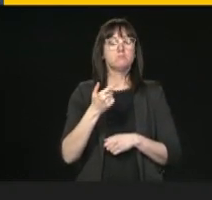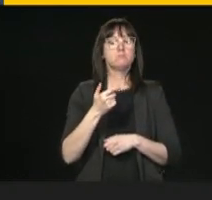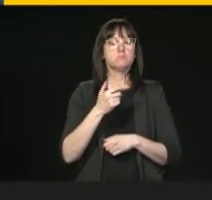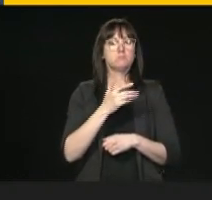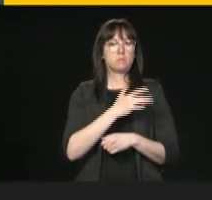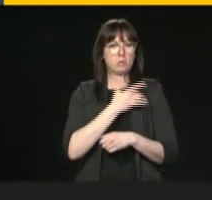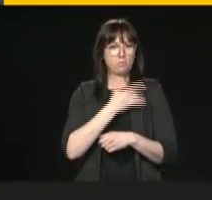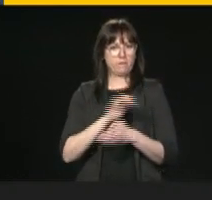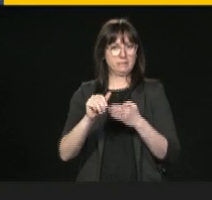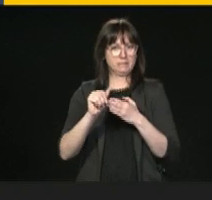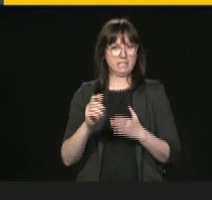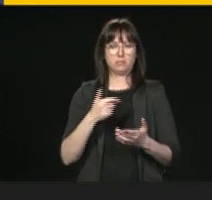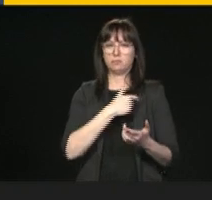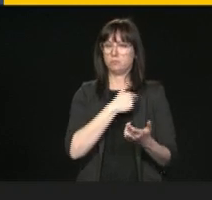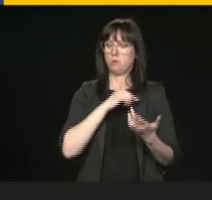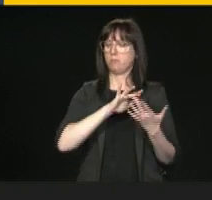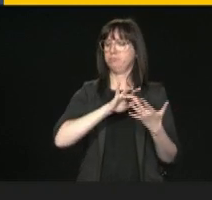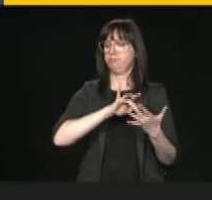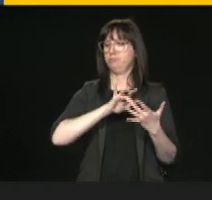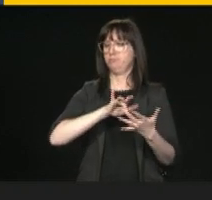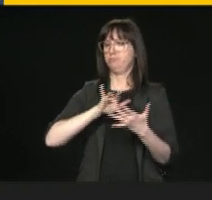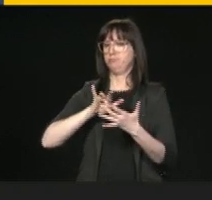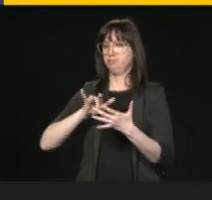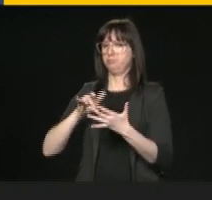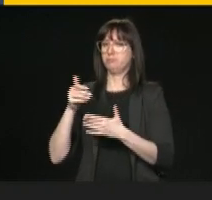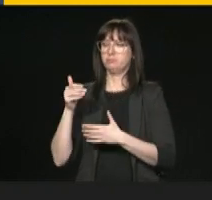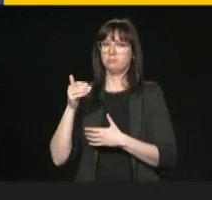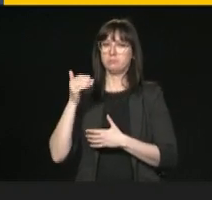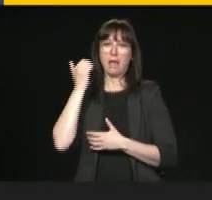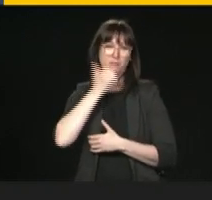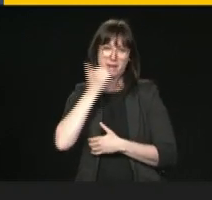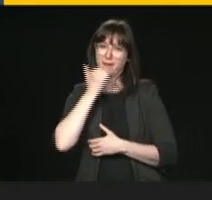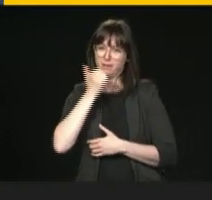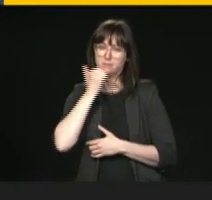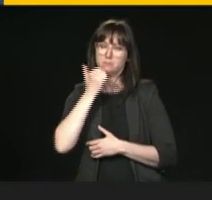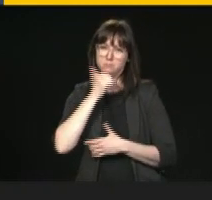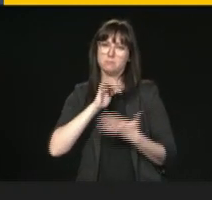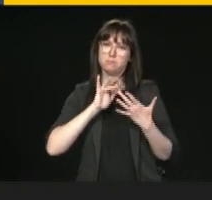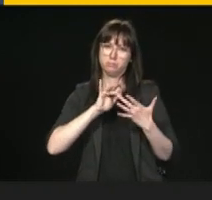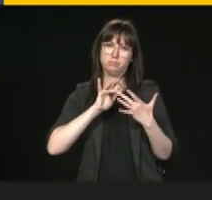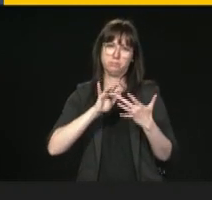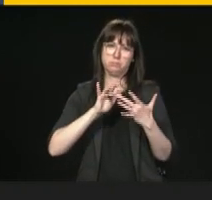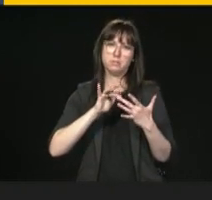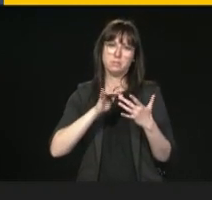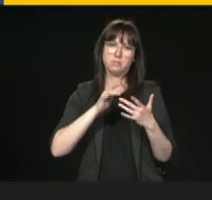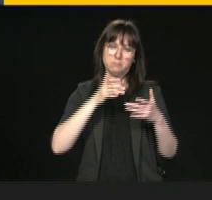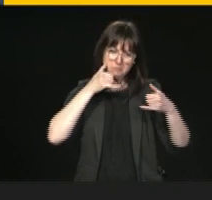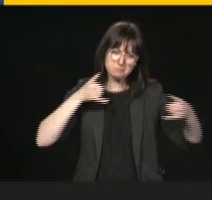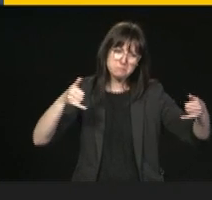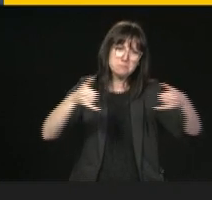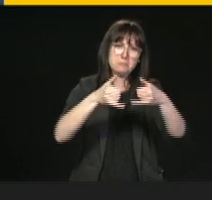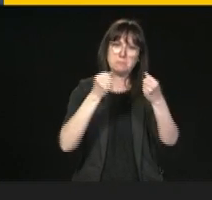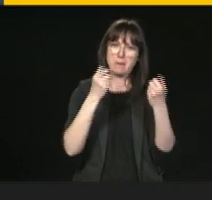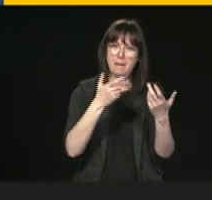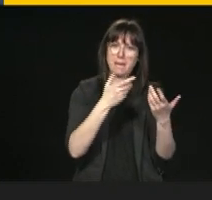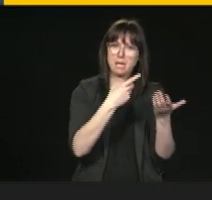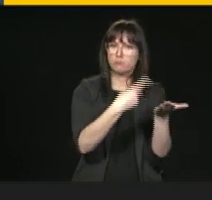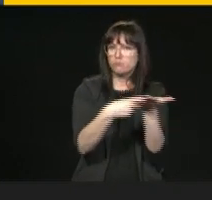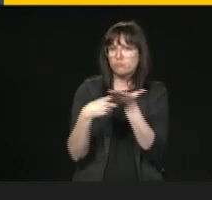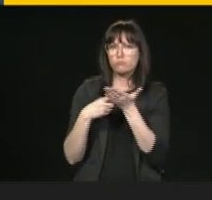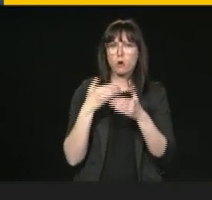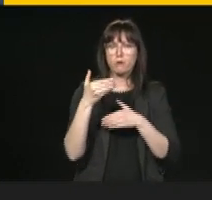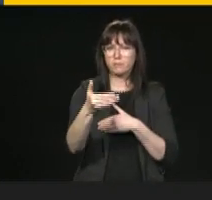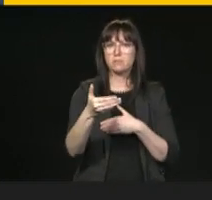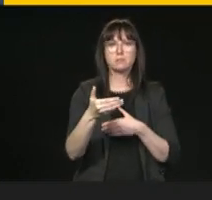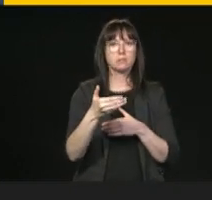holding daily calls with many of them. We have a regularly scheduled weekly call. We know